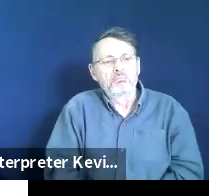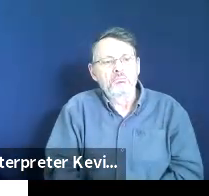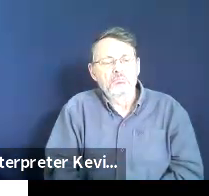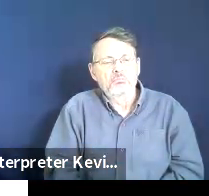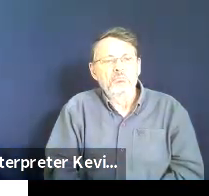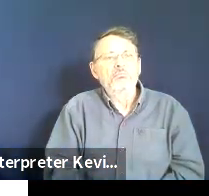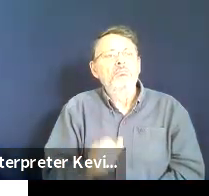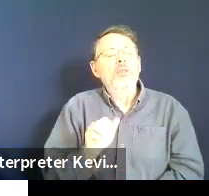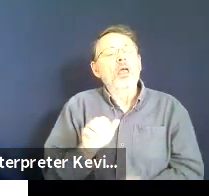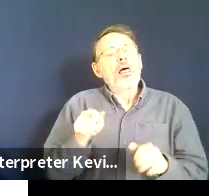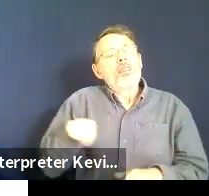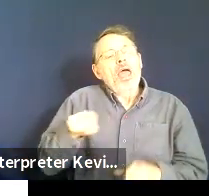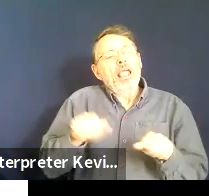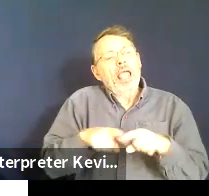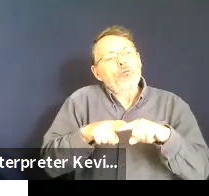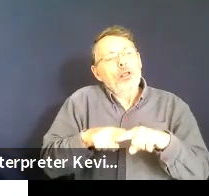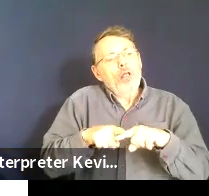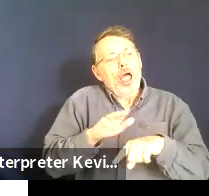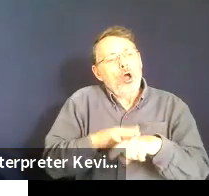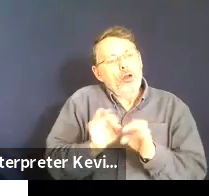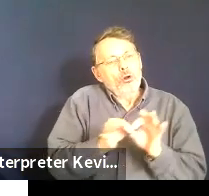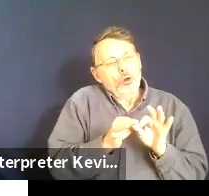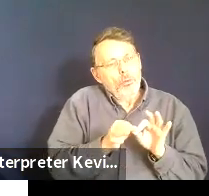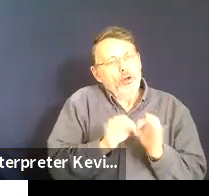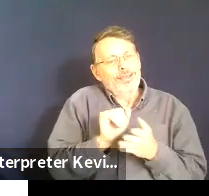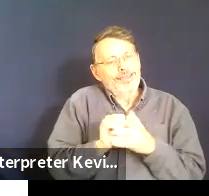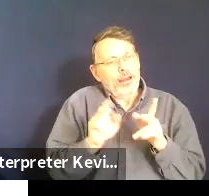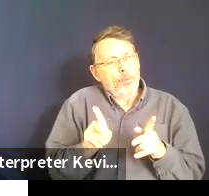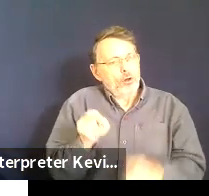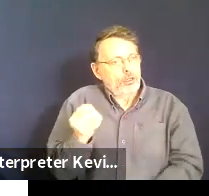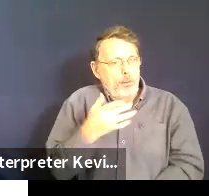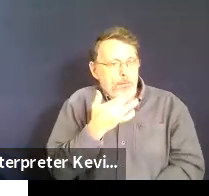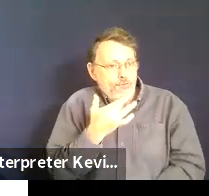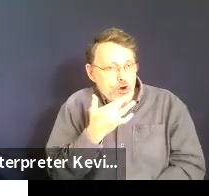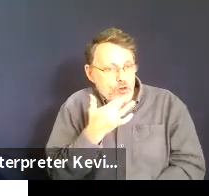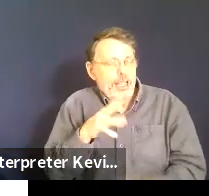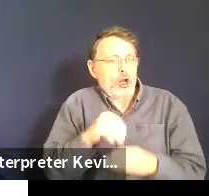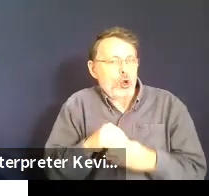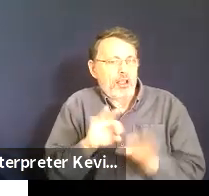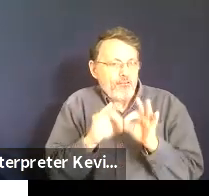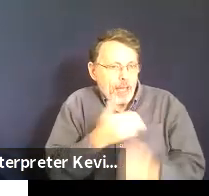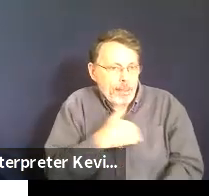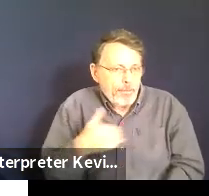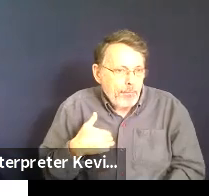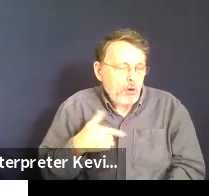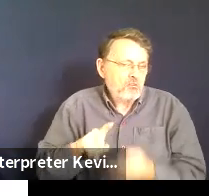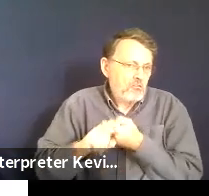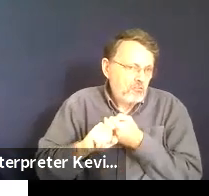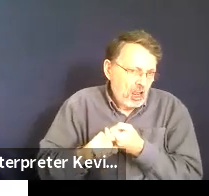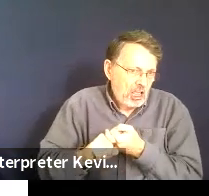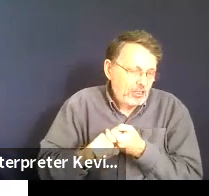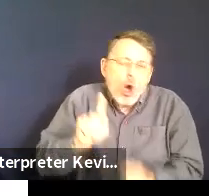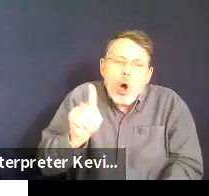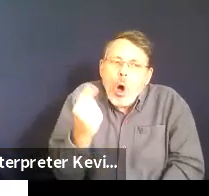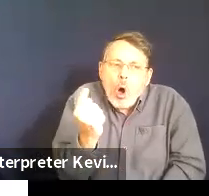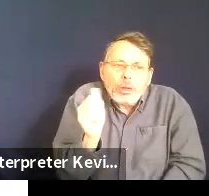They can rely on interpreters that an individual prefers, including family members or friends, only if there